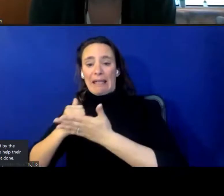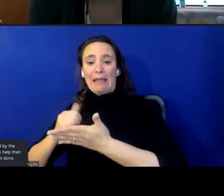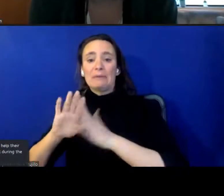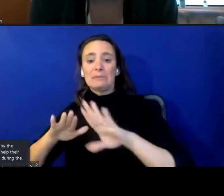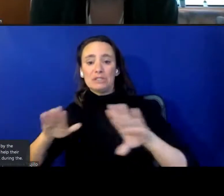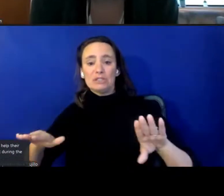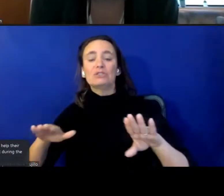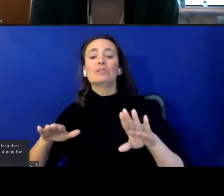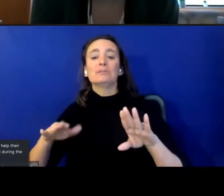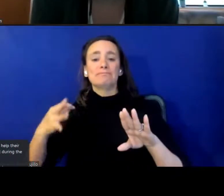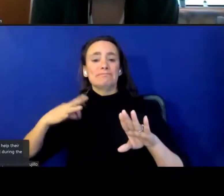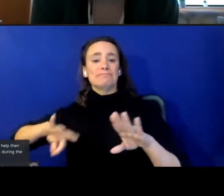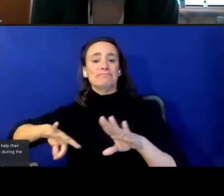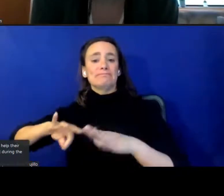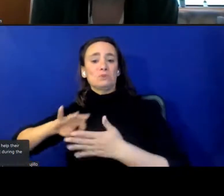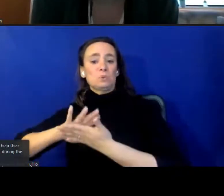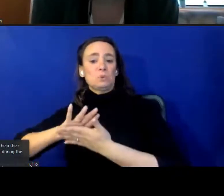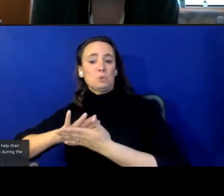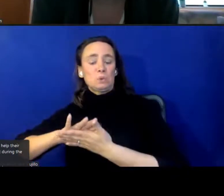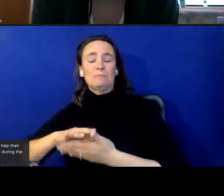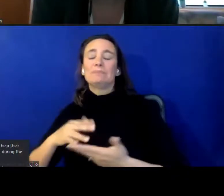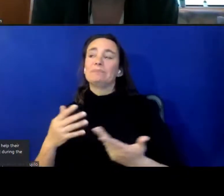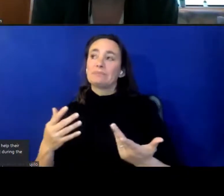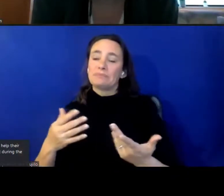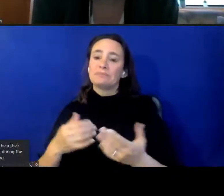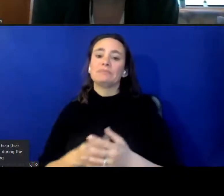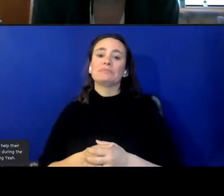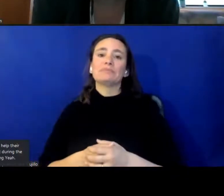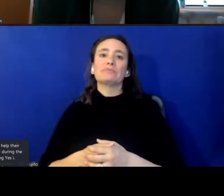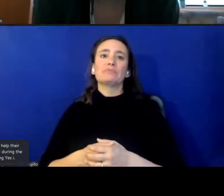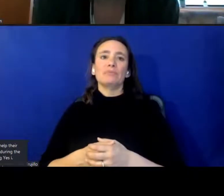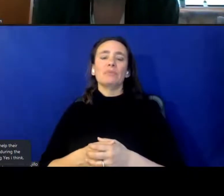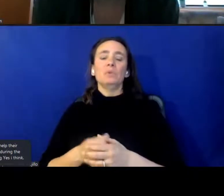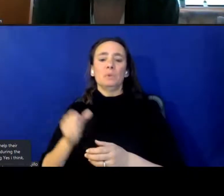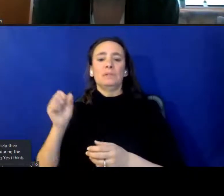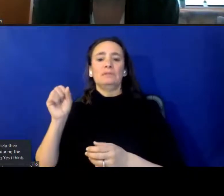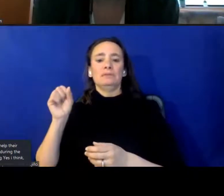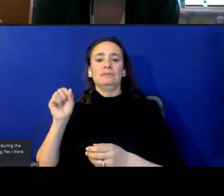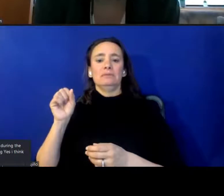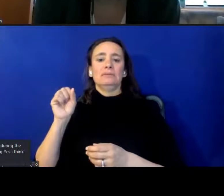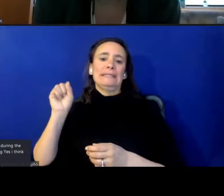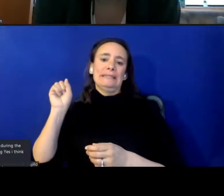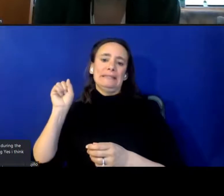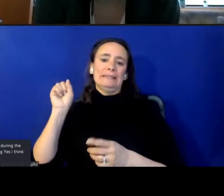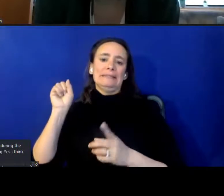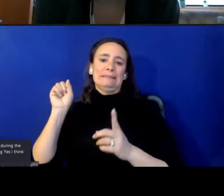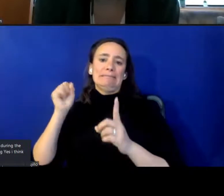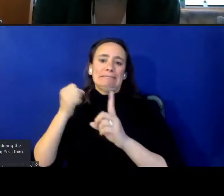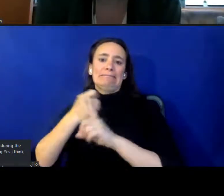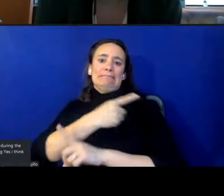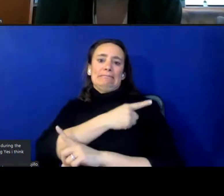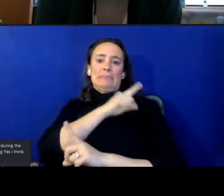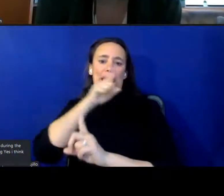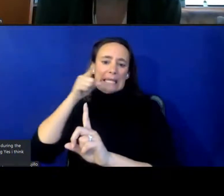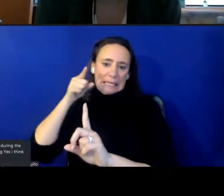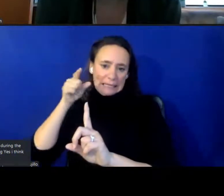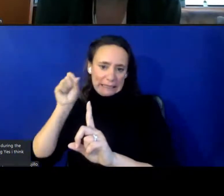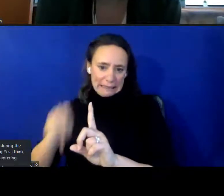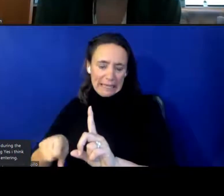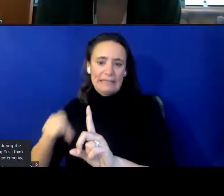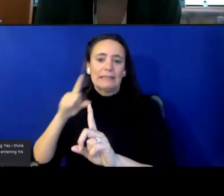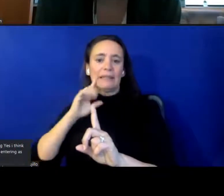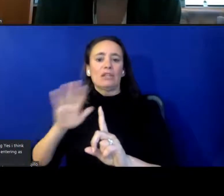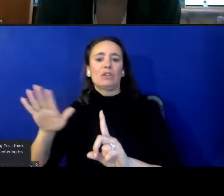the pandemic. So long way of answering, yes, I think that the profession that you all are entering